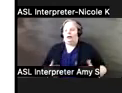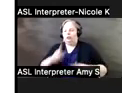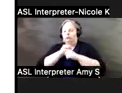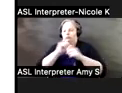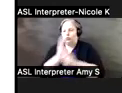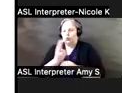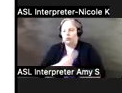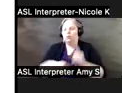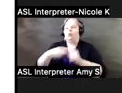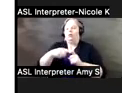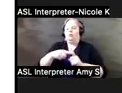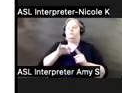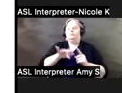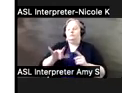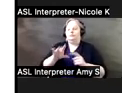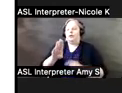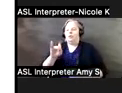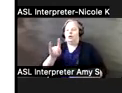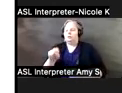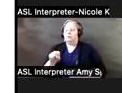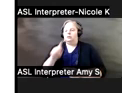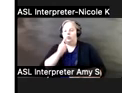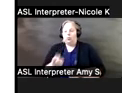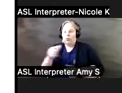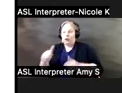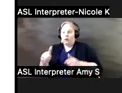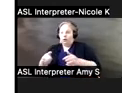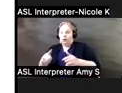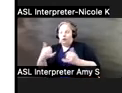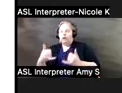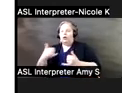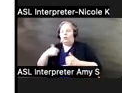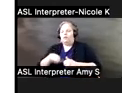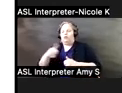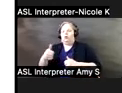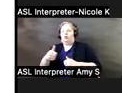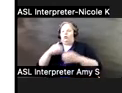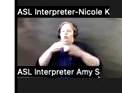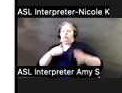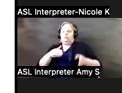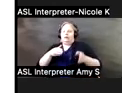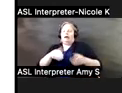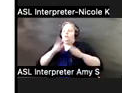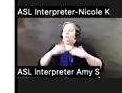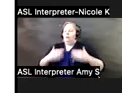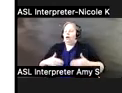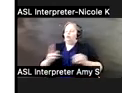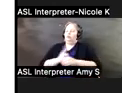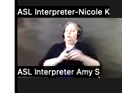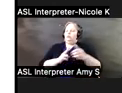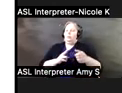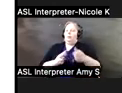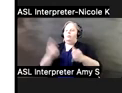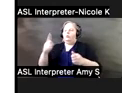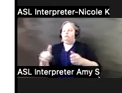to buttons. Whereas using a single joystick game, now you have one of the other side of the body to access the buttons and you only need to be able to access one